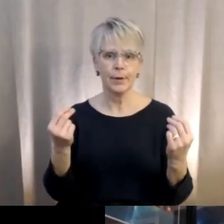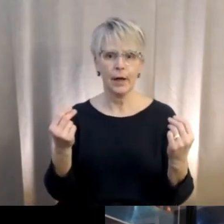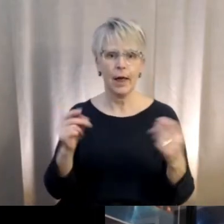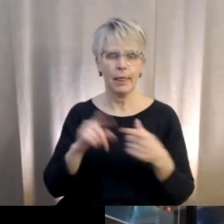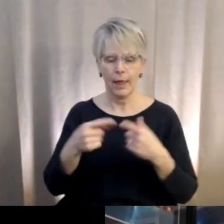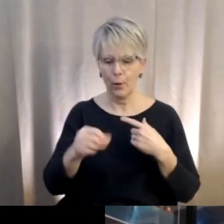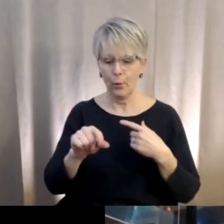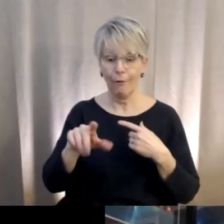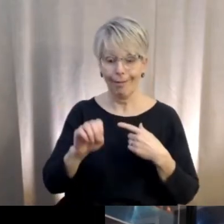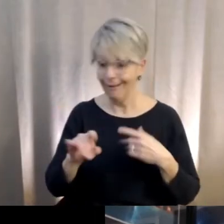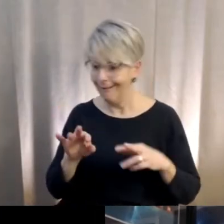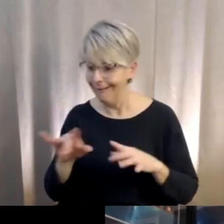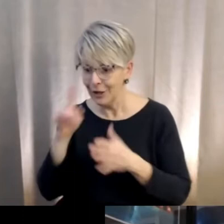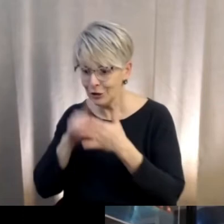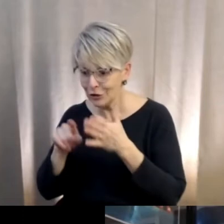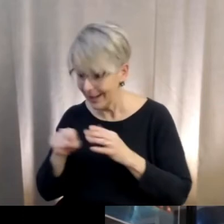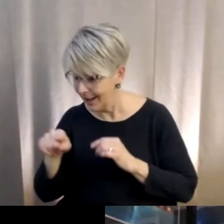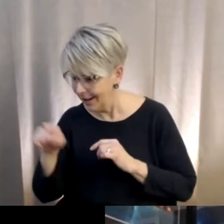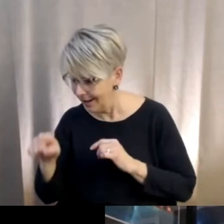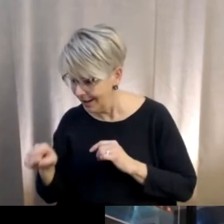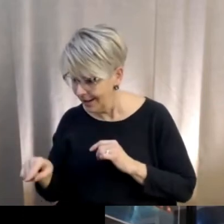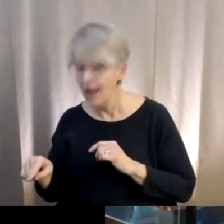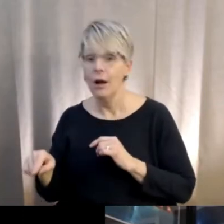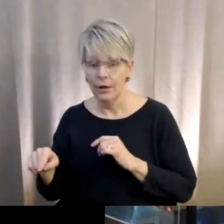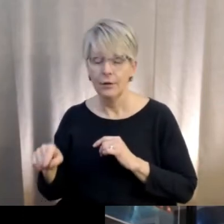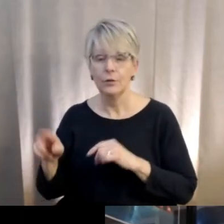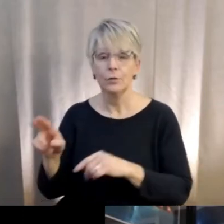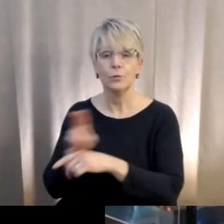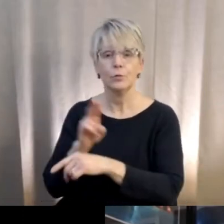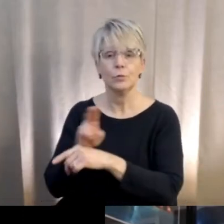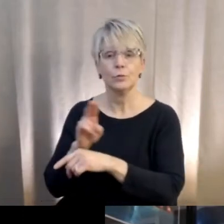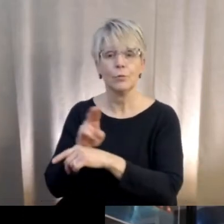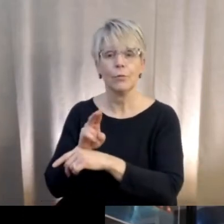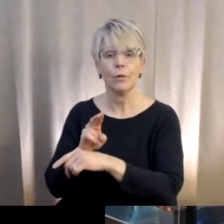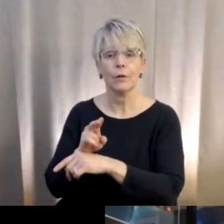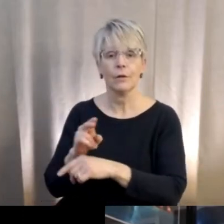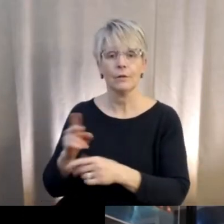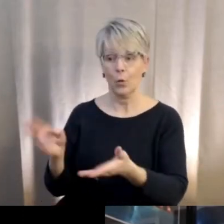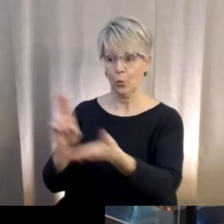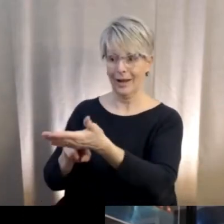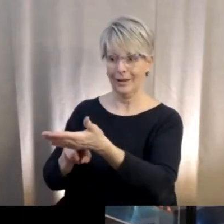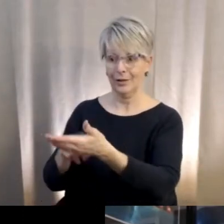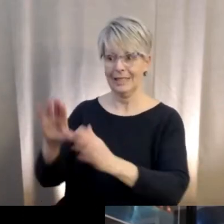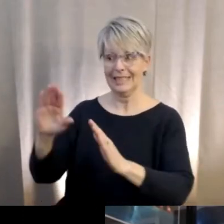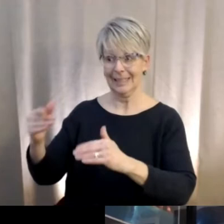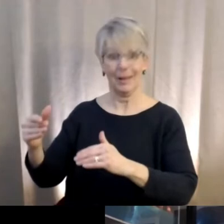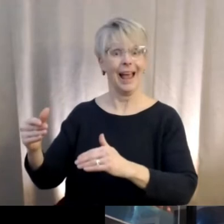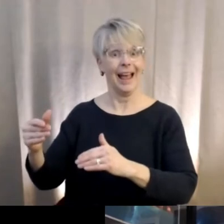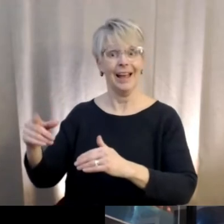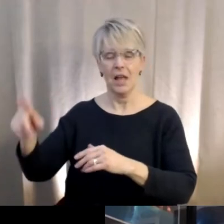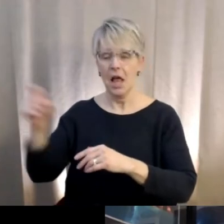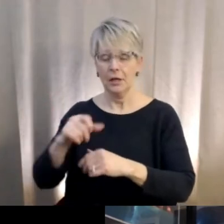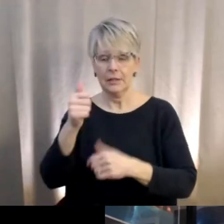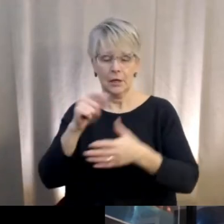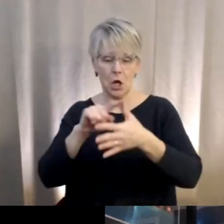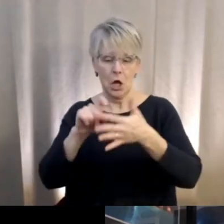it, and then they use, you know, a registry online that seems legit, and it asks like 10